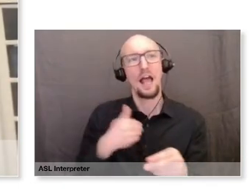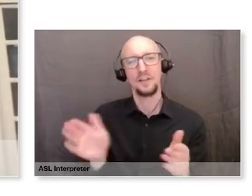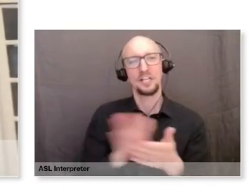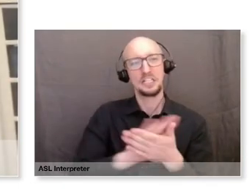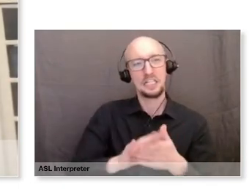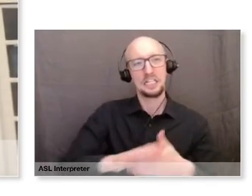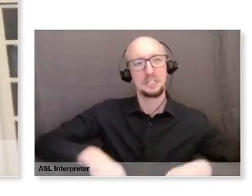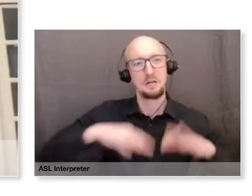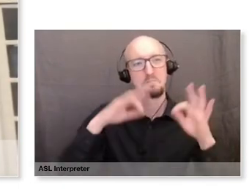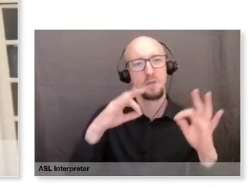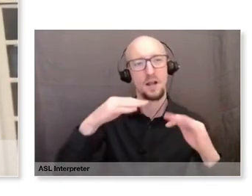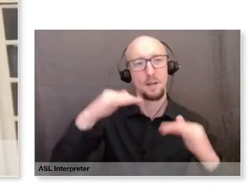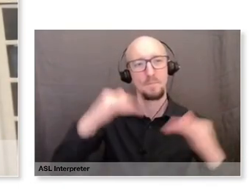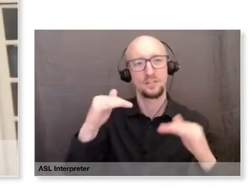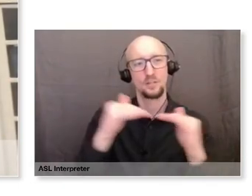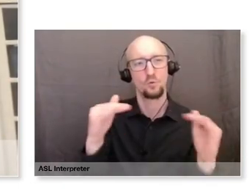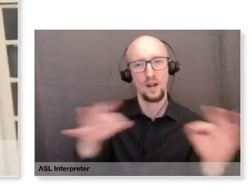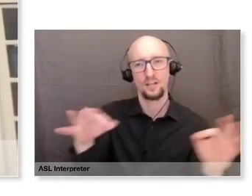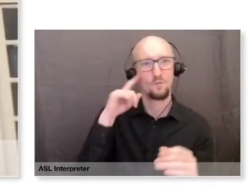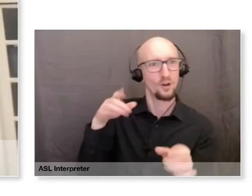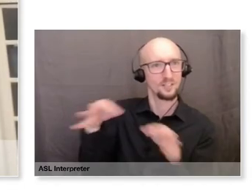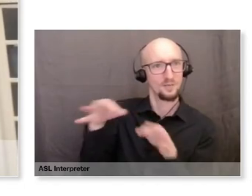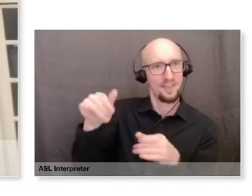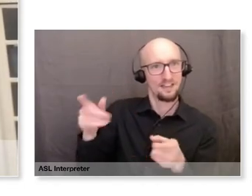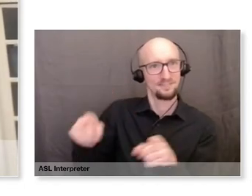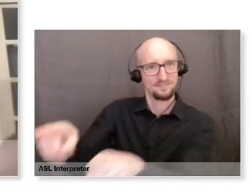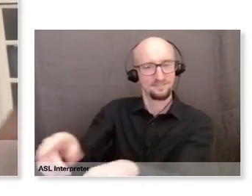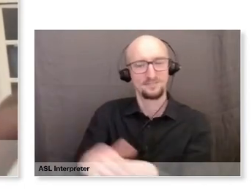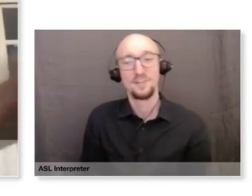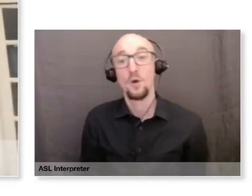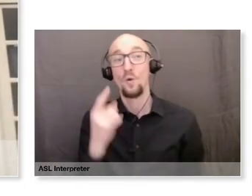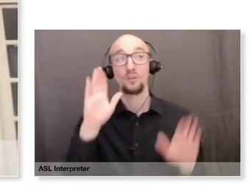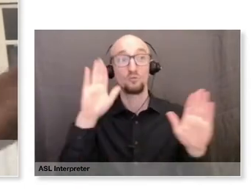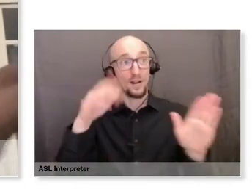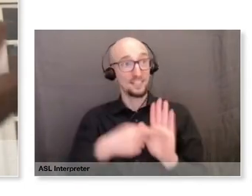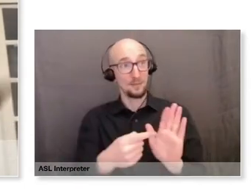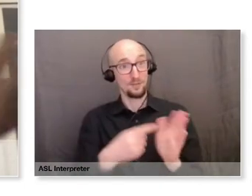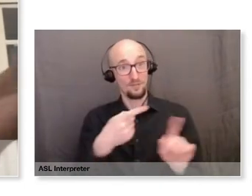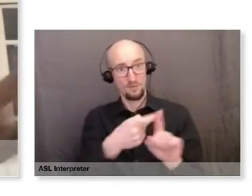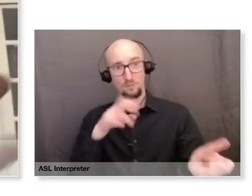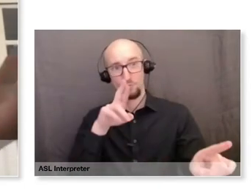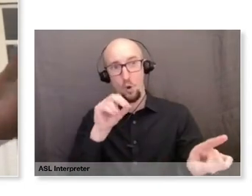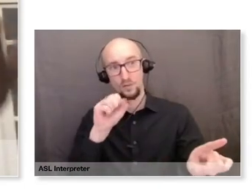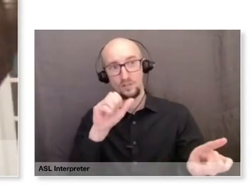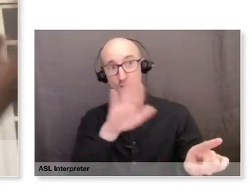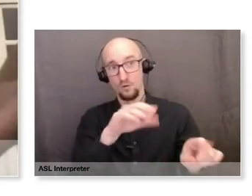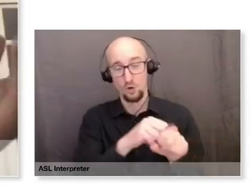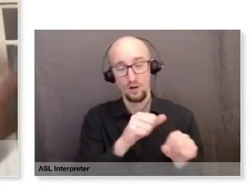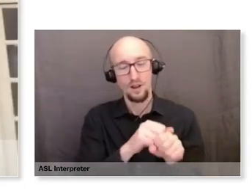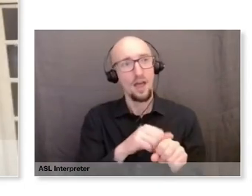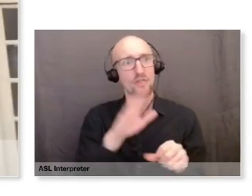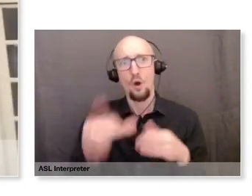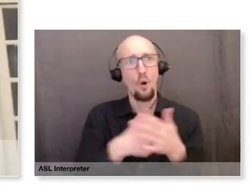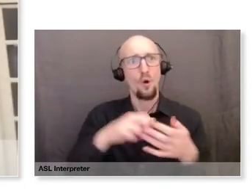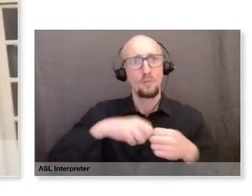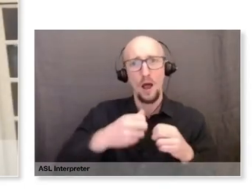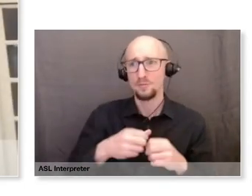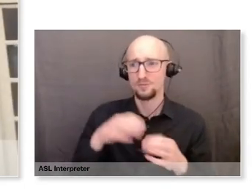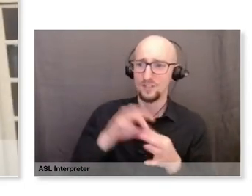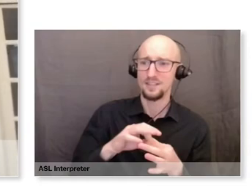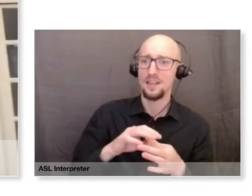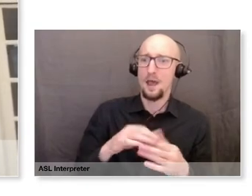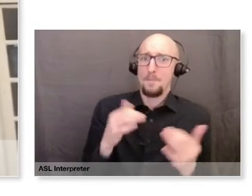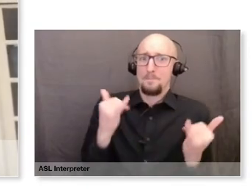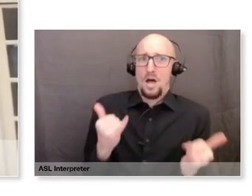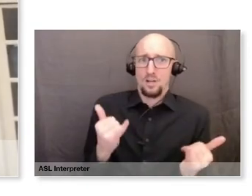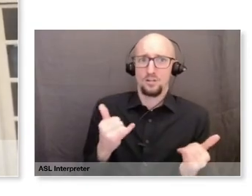and one that I think of when I connect with Rose's work, is the whole problem of modern genetics is